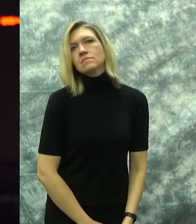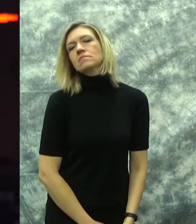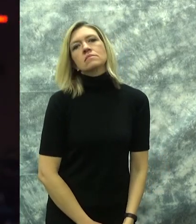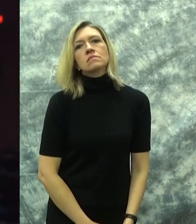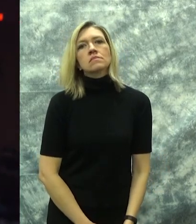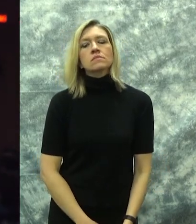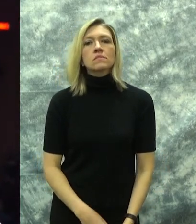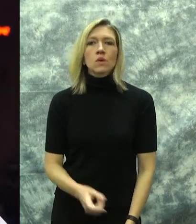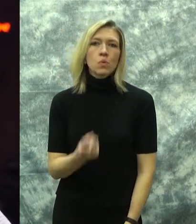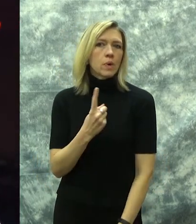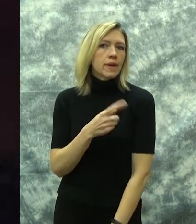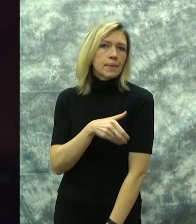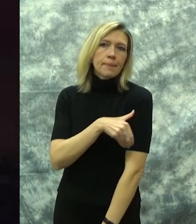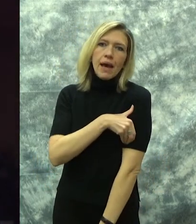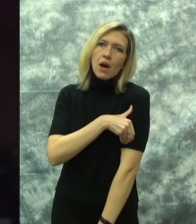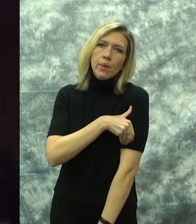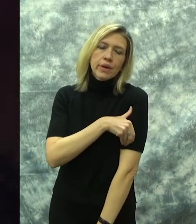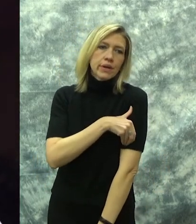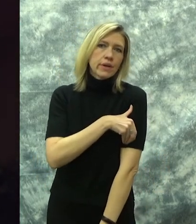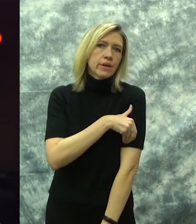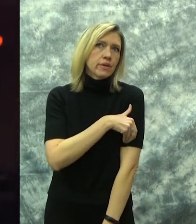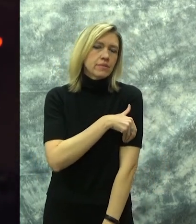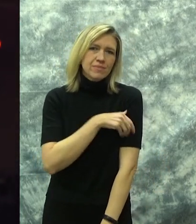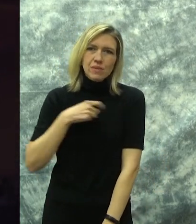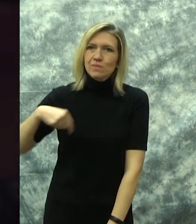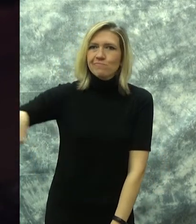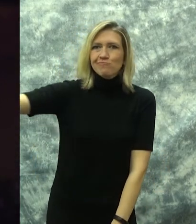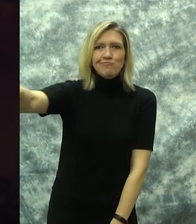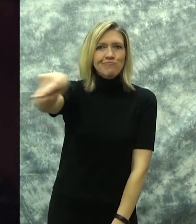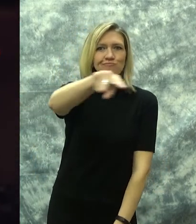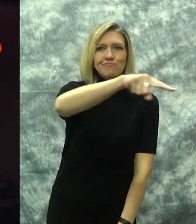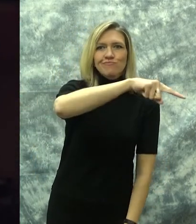One power is what we are.